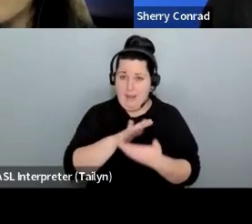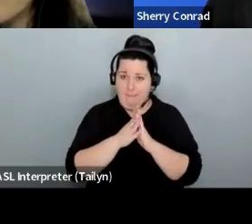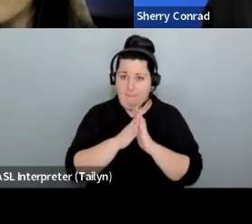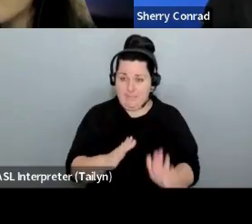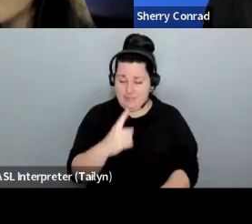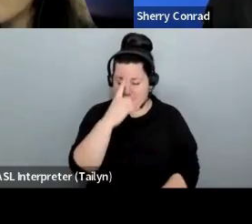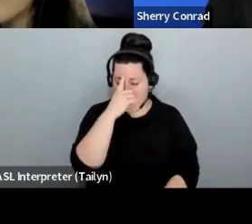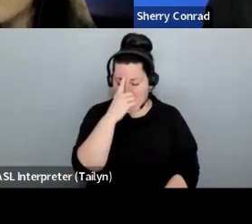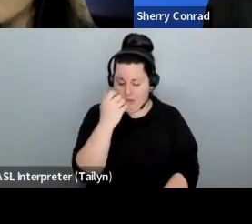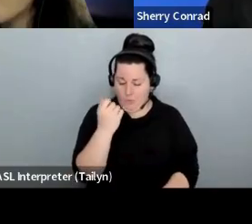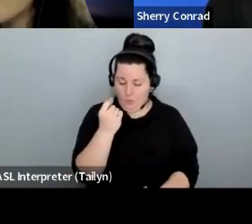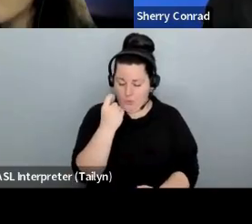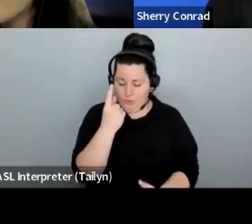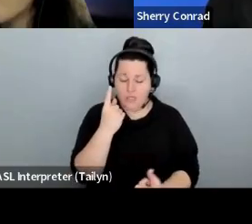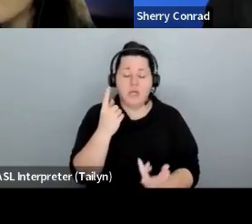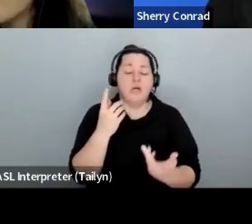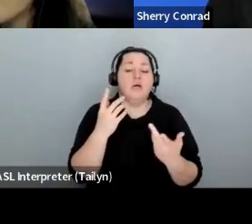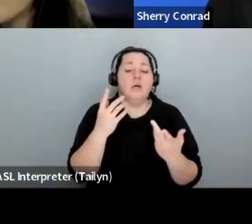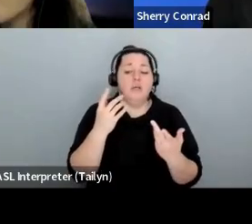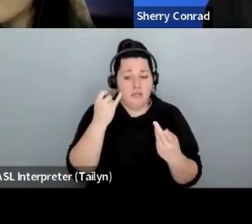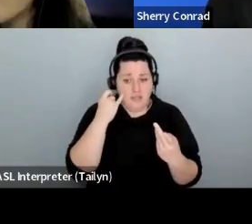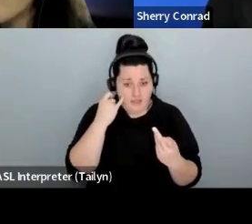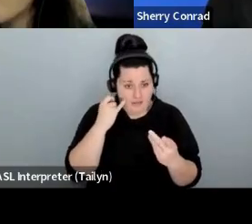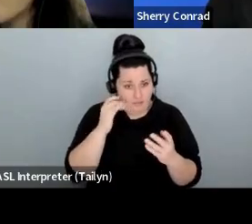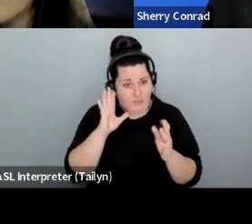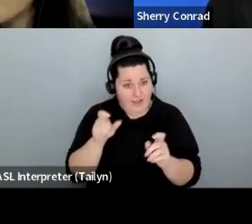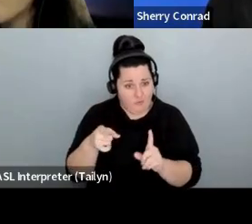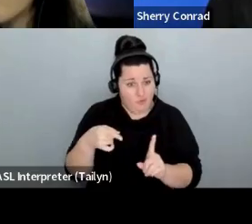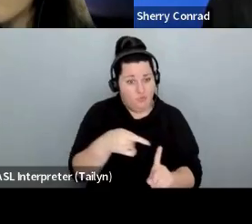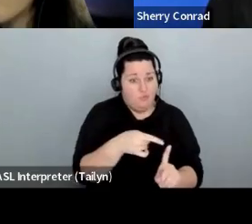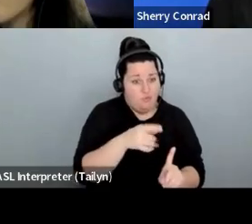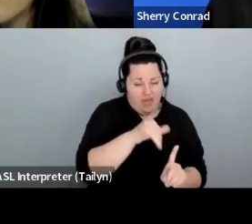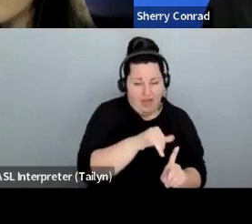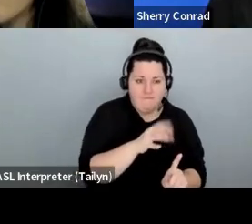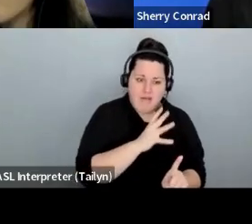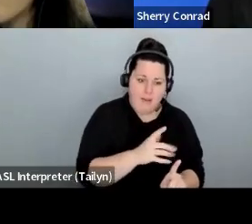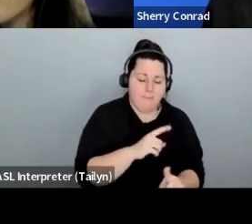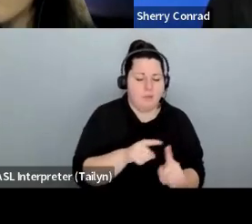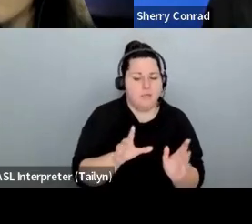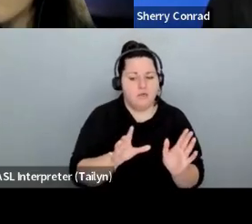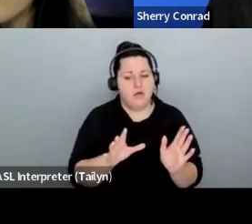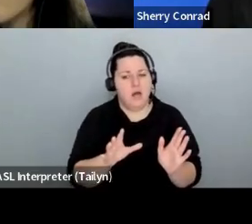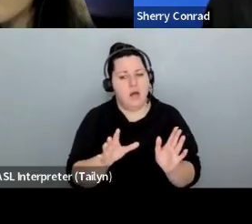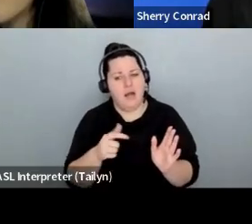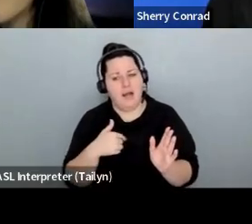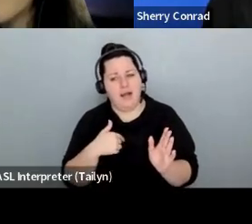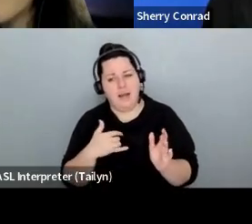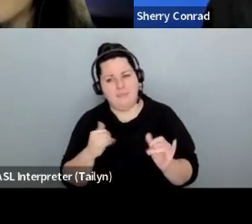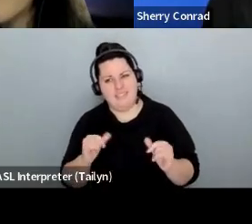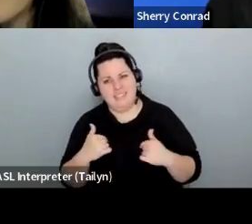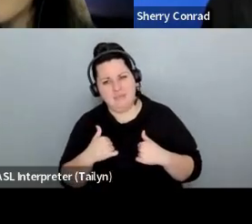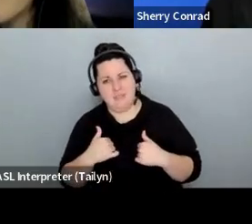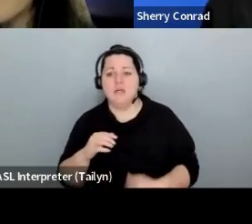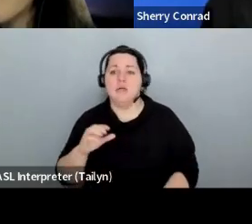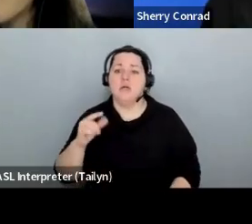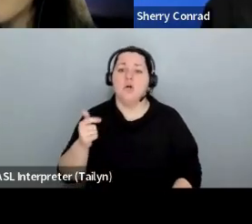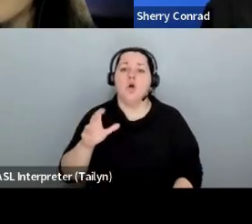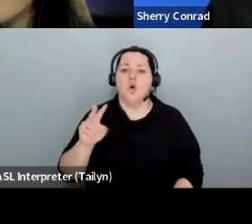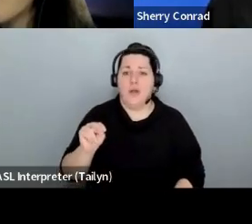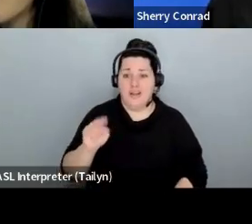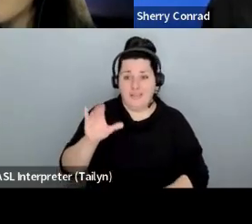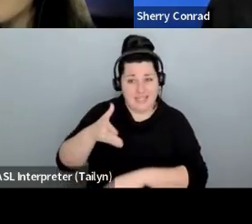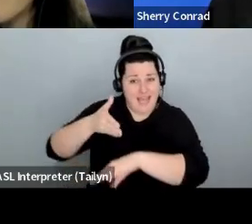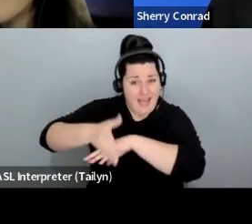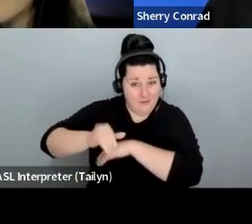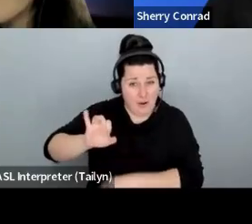understanding, because if we have to go in way, fine. Just know you know, I'm still me. And this is post